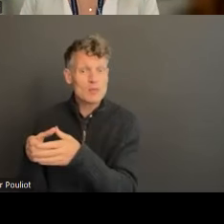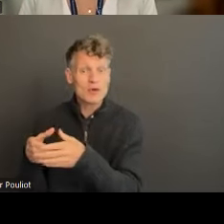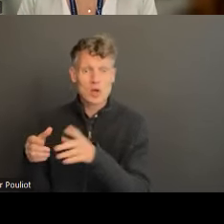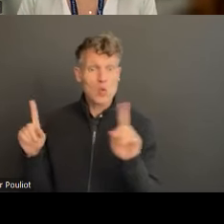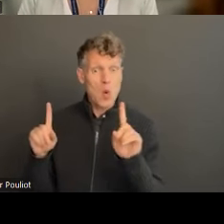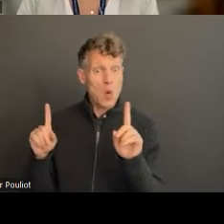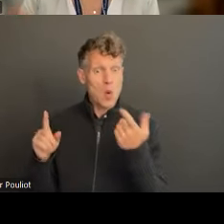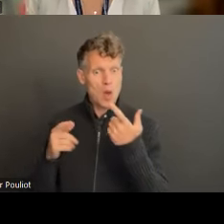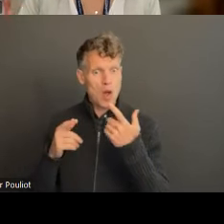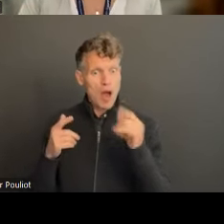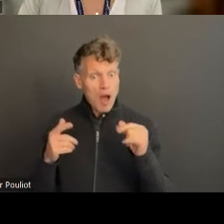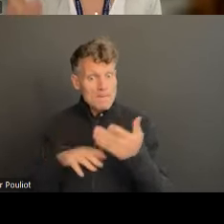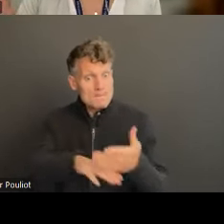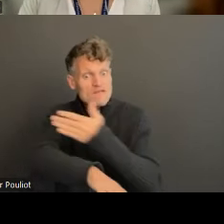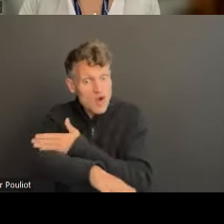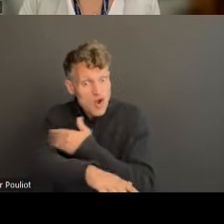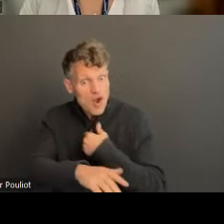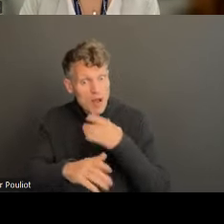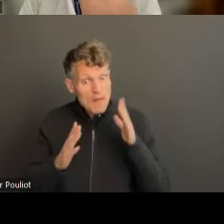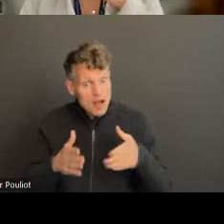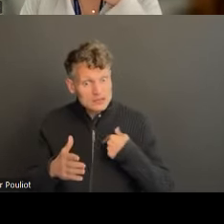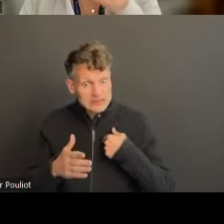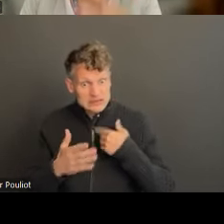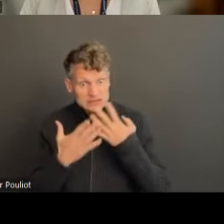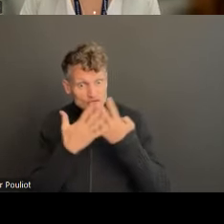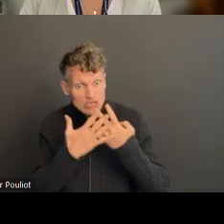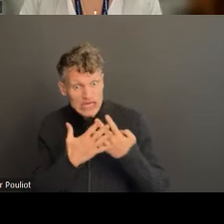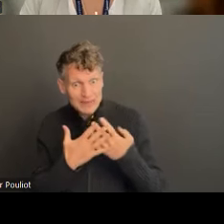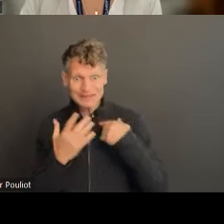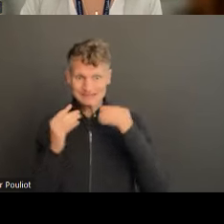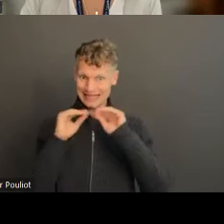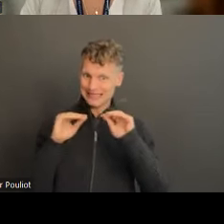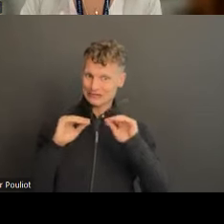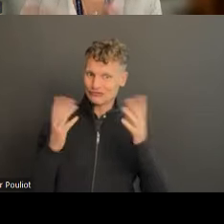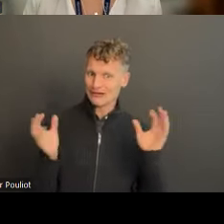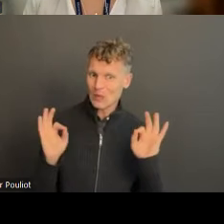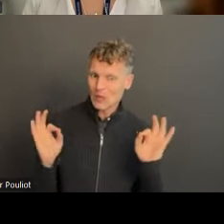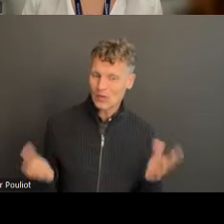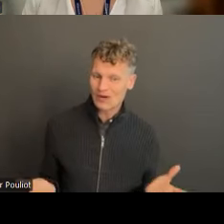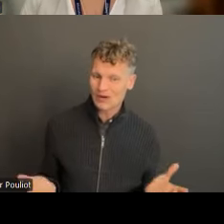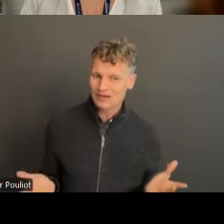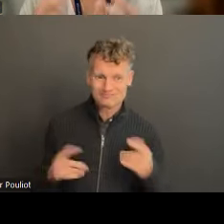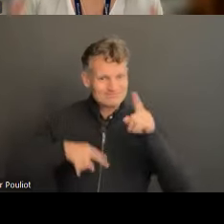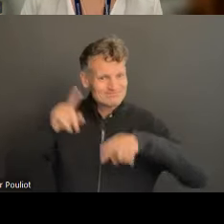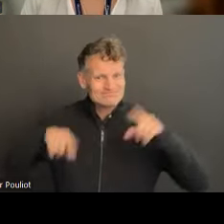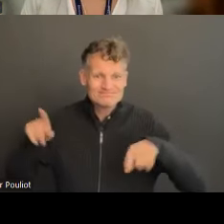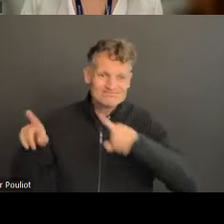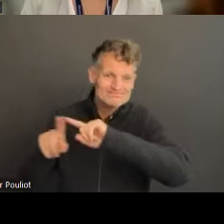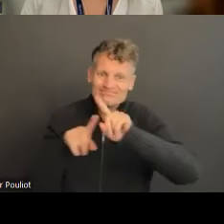tests, so that you can, for instance, identify the pre-invasive lesions so that